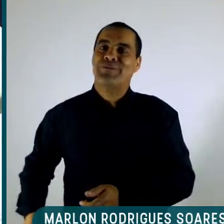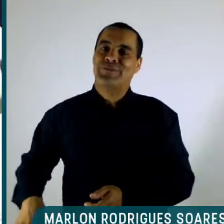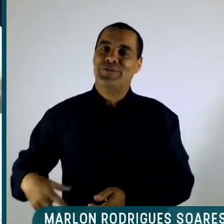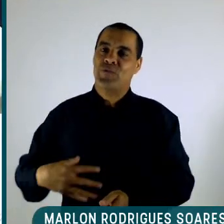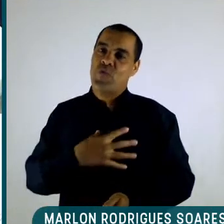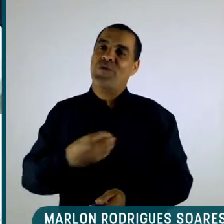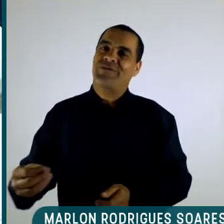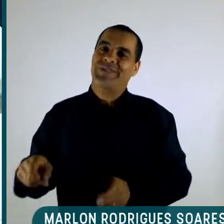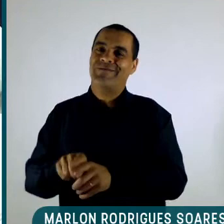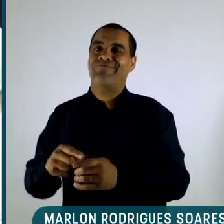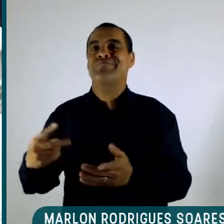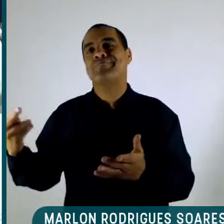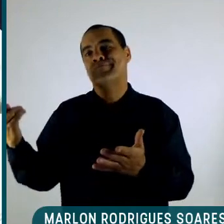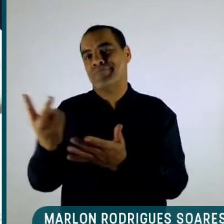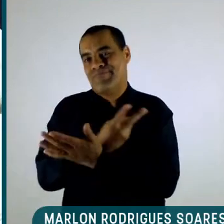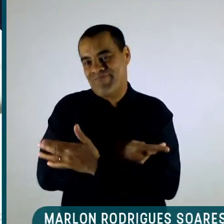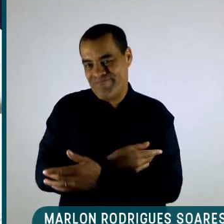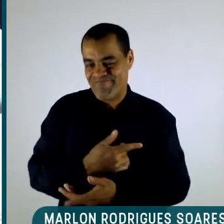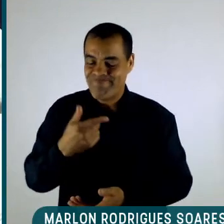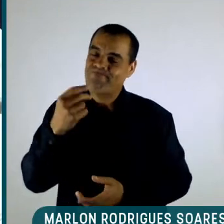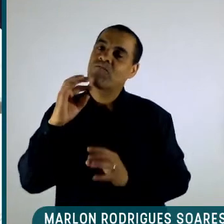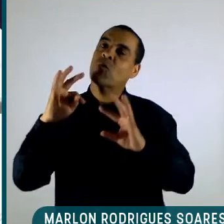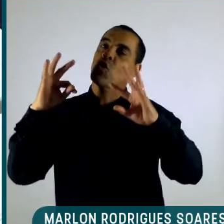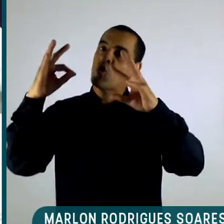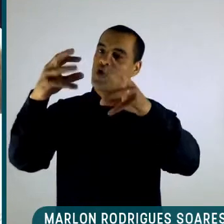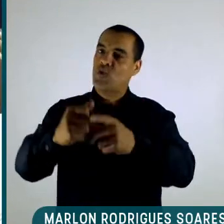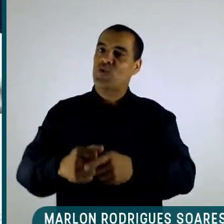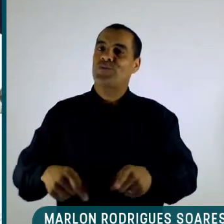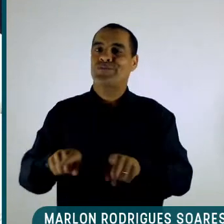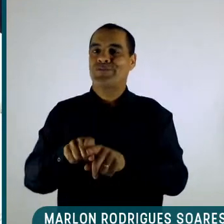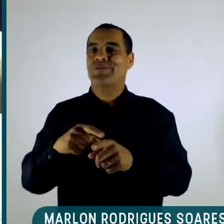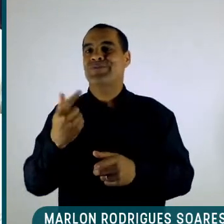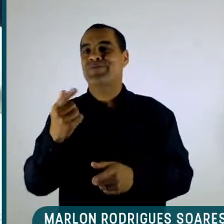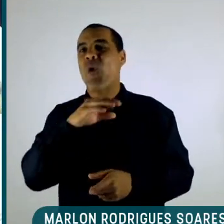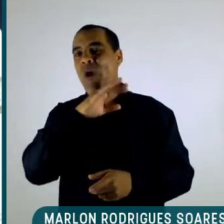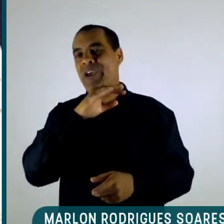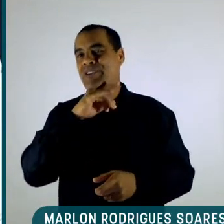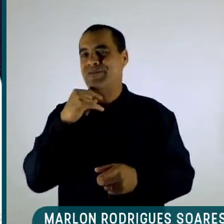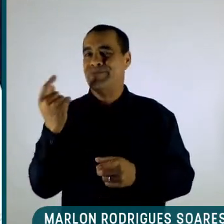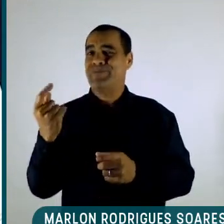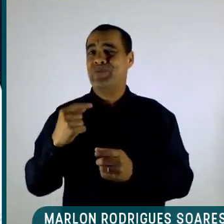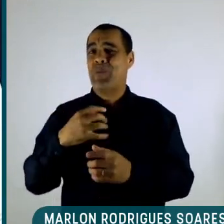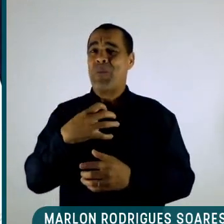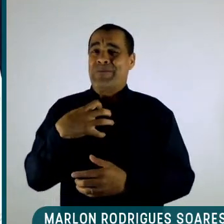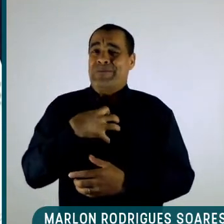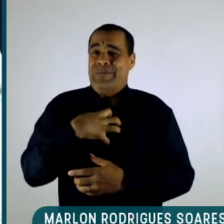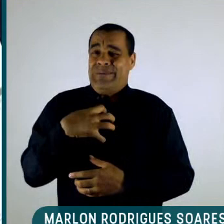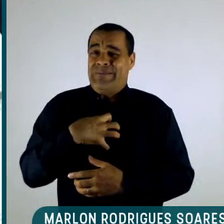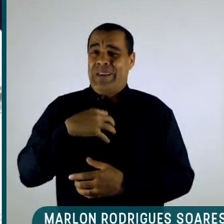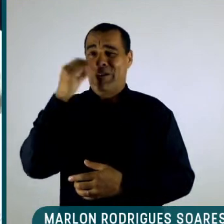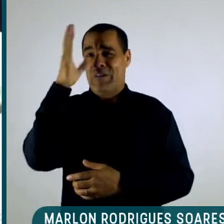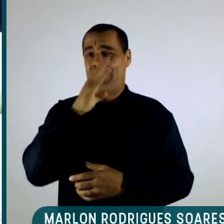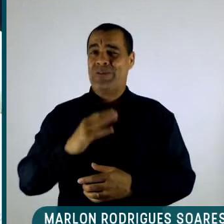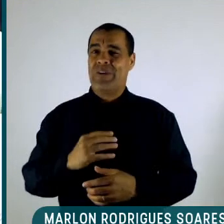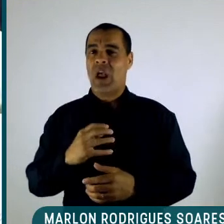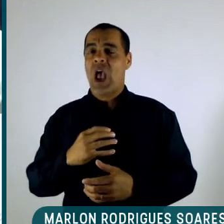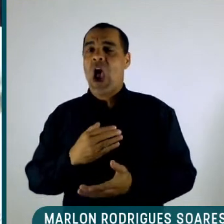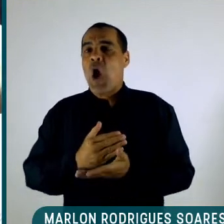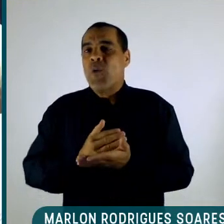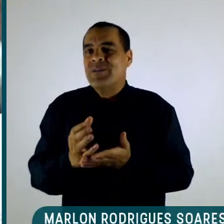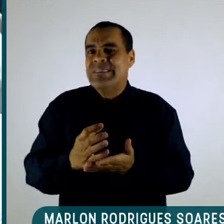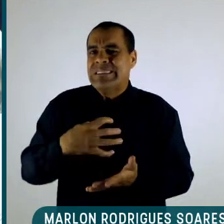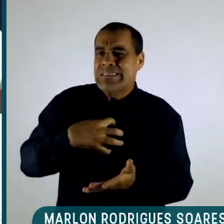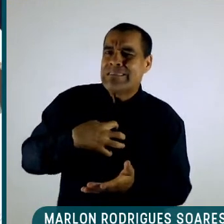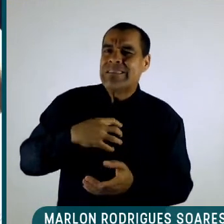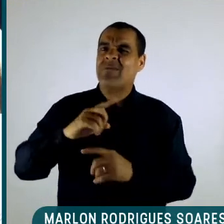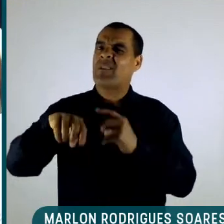virus. And we also had that tragedy in Recife that we saw that touched entire Brazil,